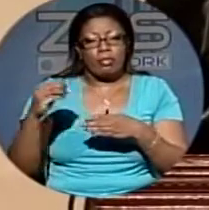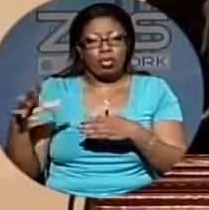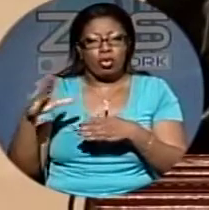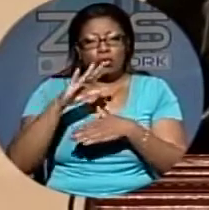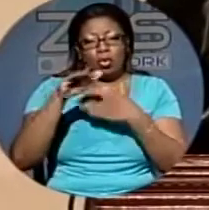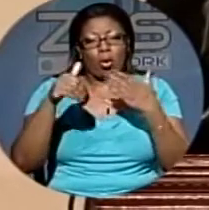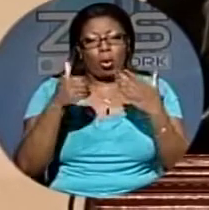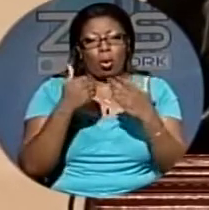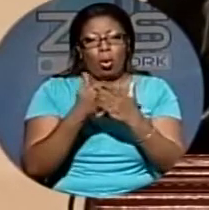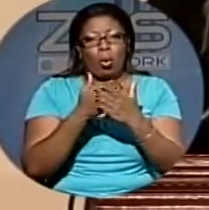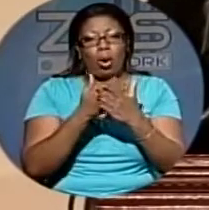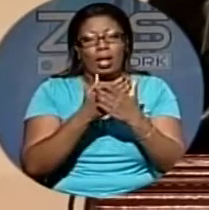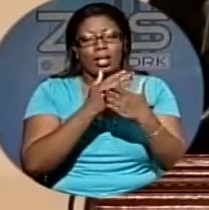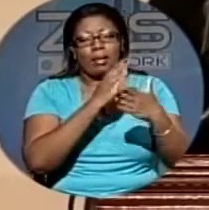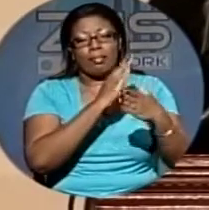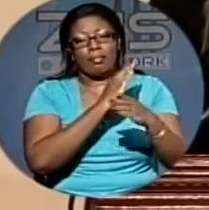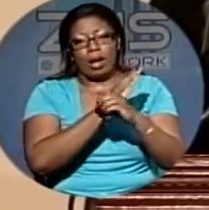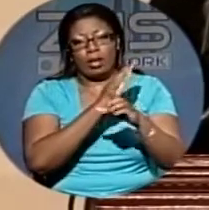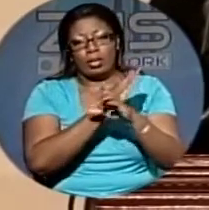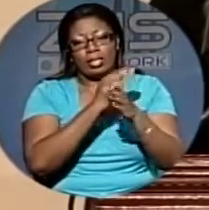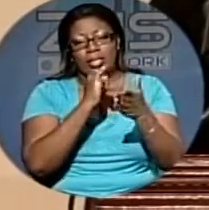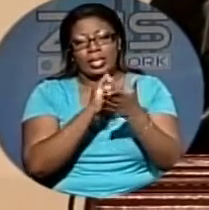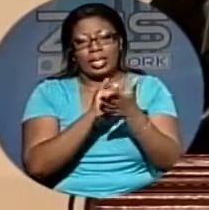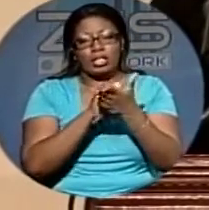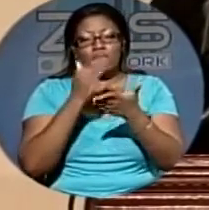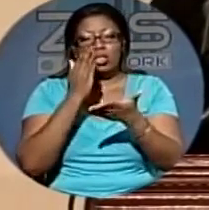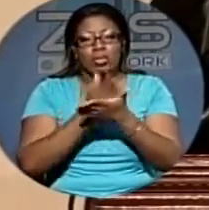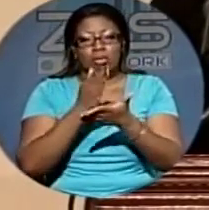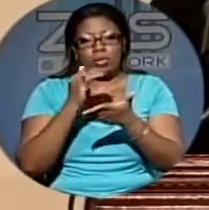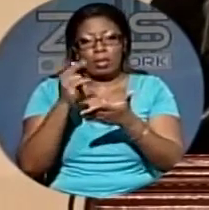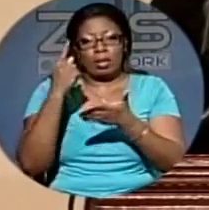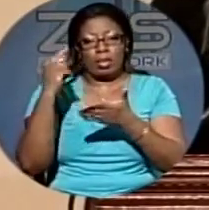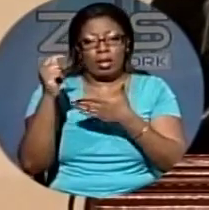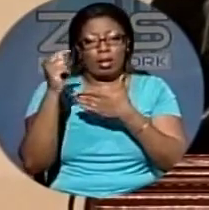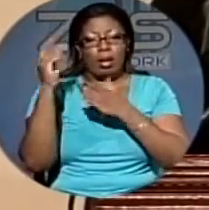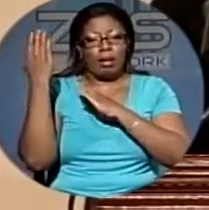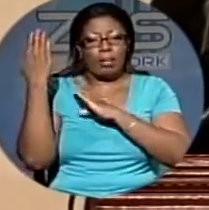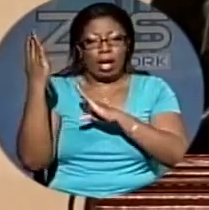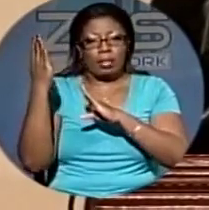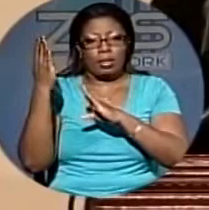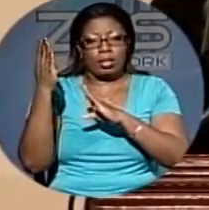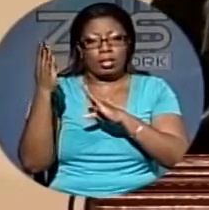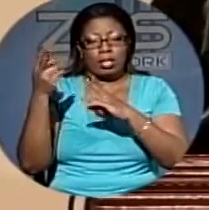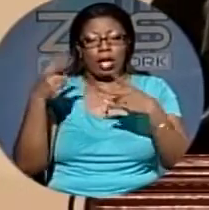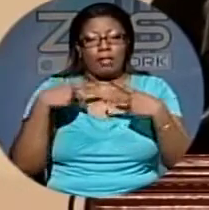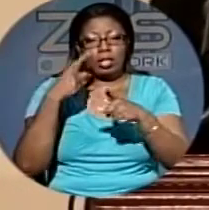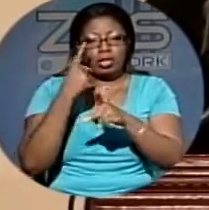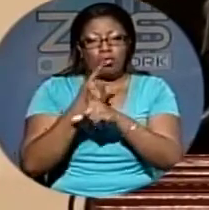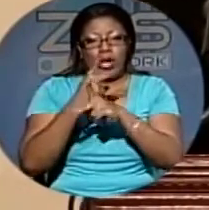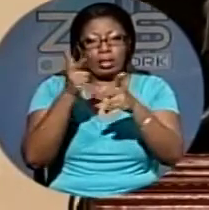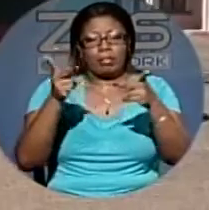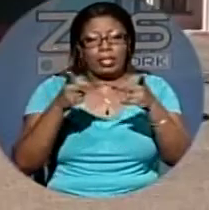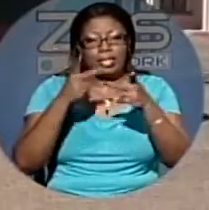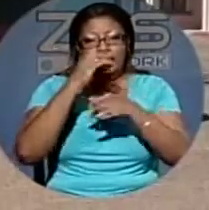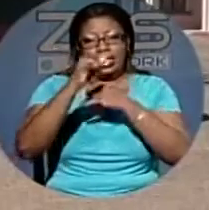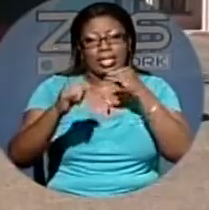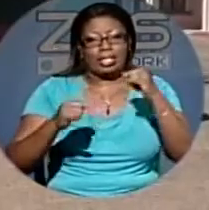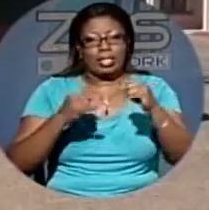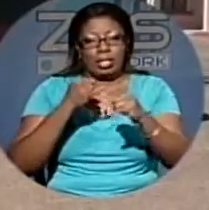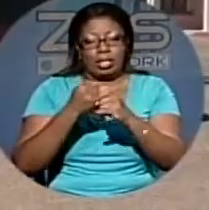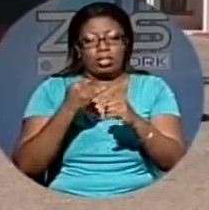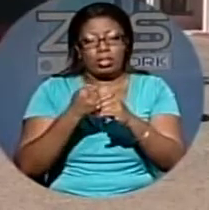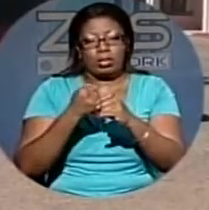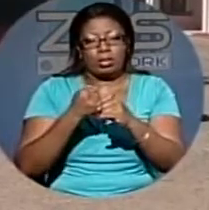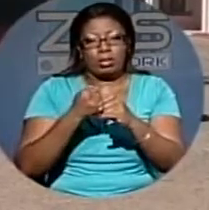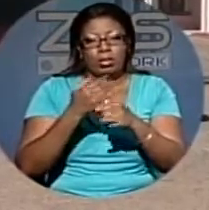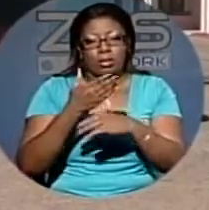existing barriers that are stifling the Bahamas from securing its rightful place in the international affairs.